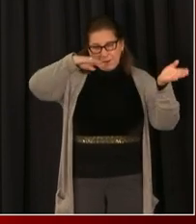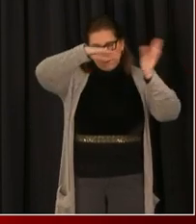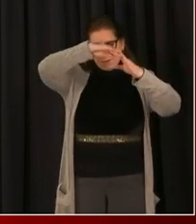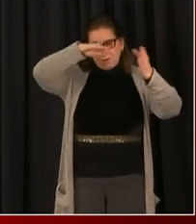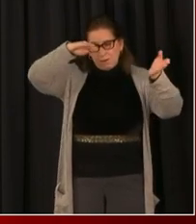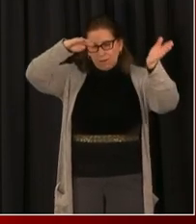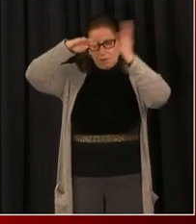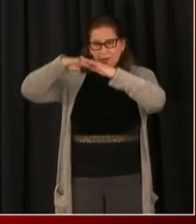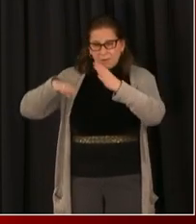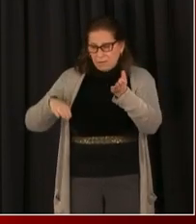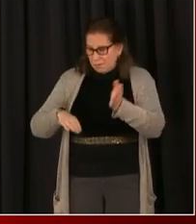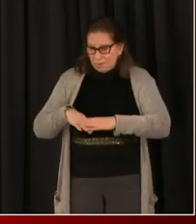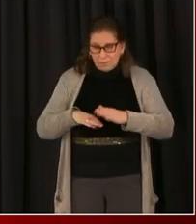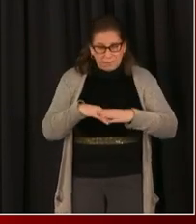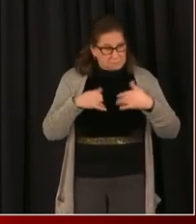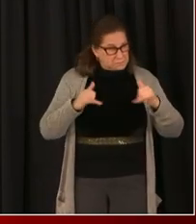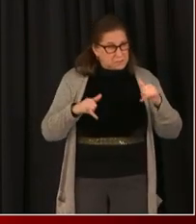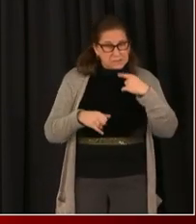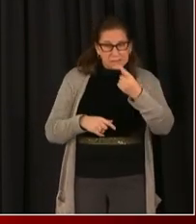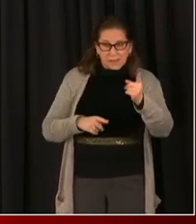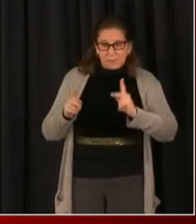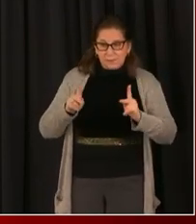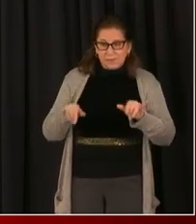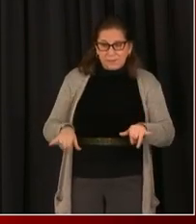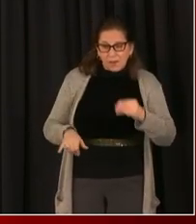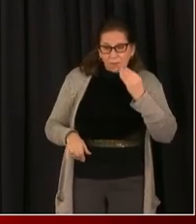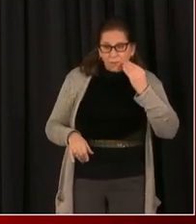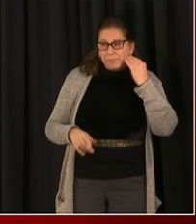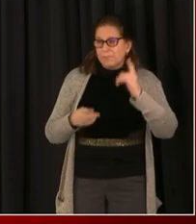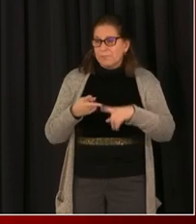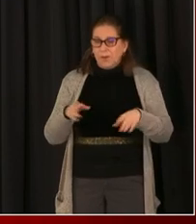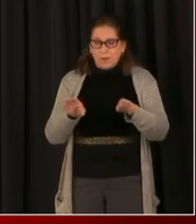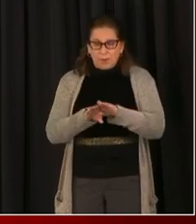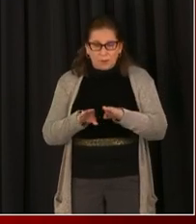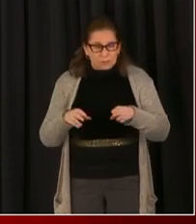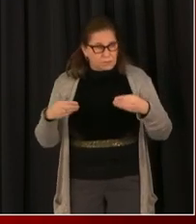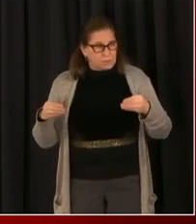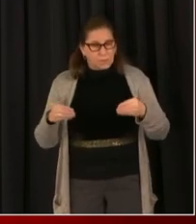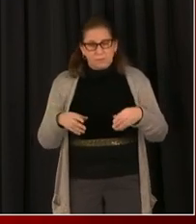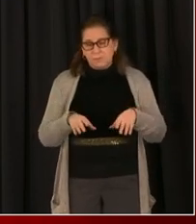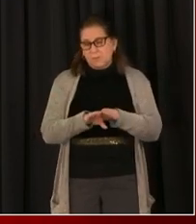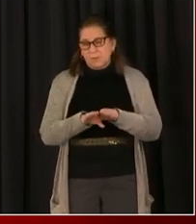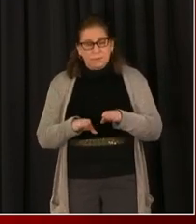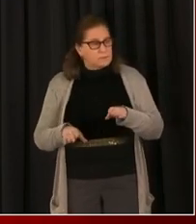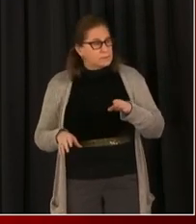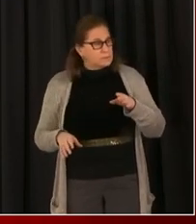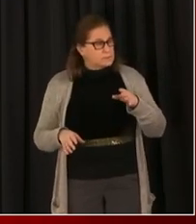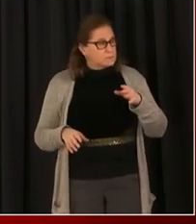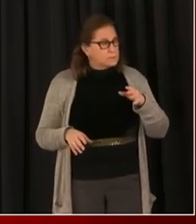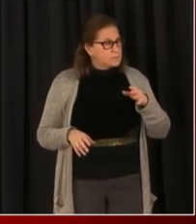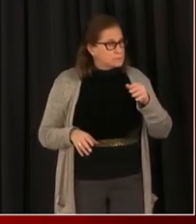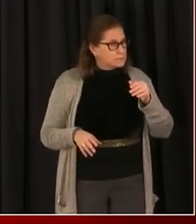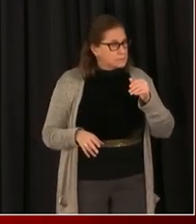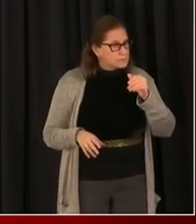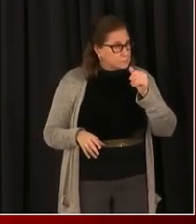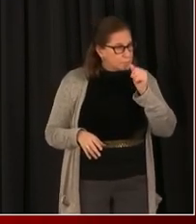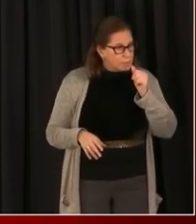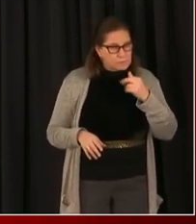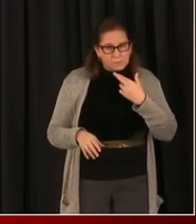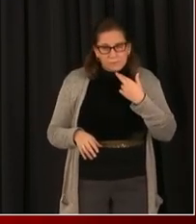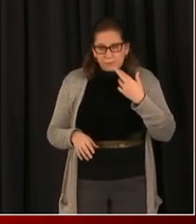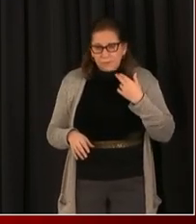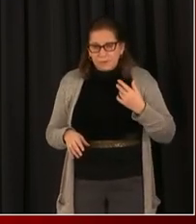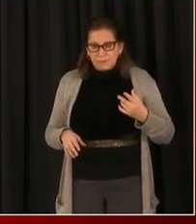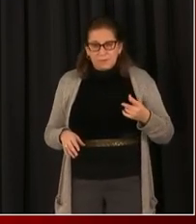order and closing non-essential retail at this point. Well, the question was directed to me, and the mayor is going to add,